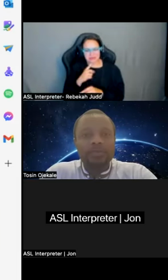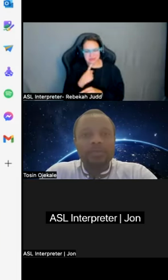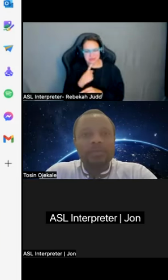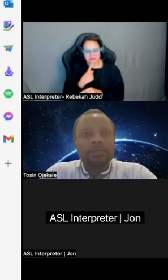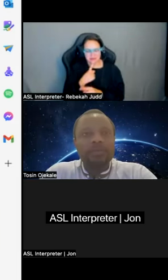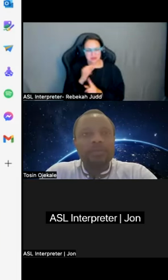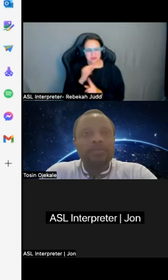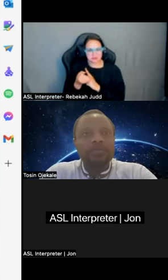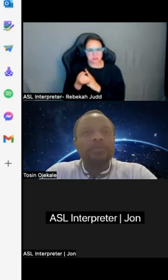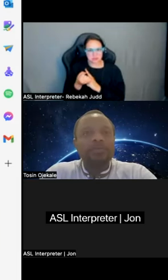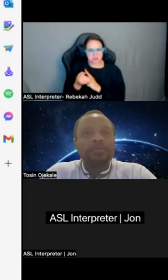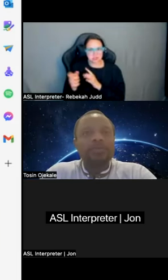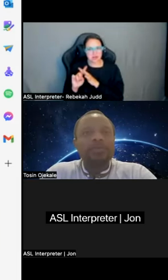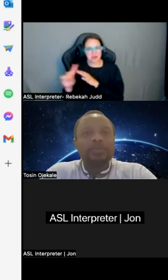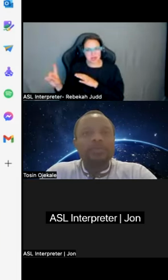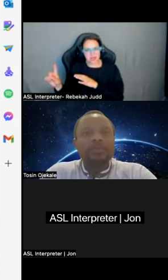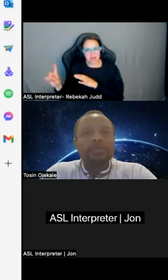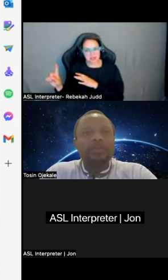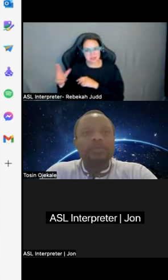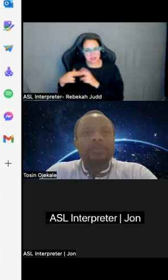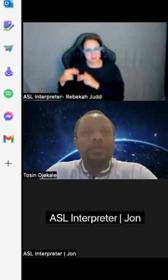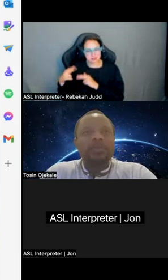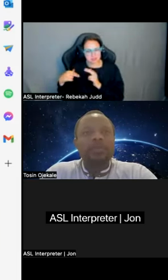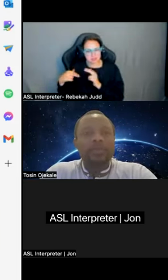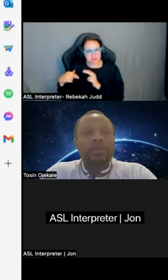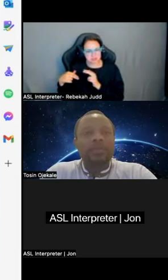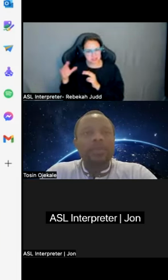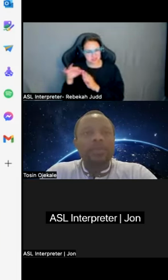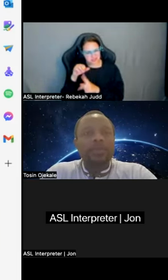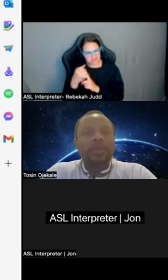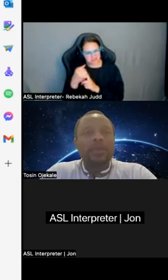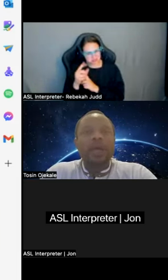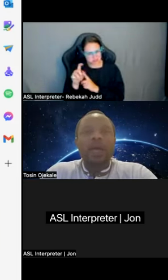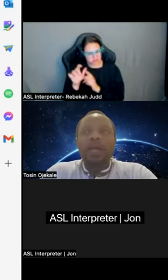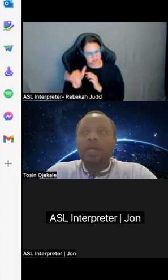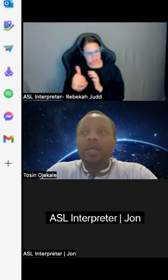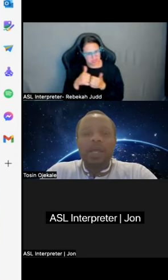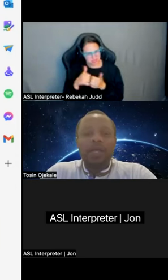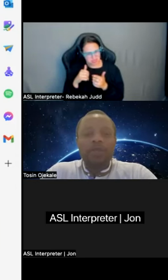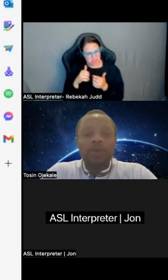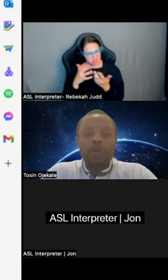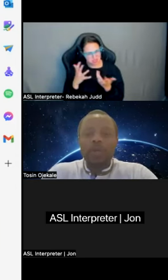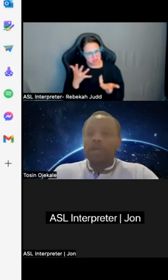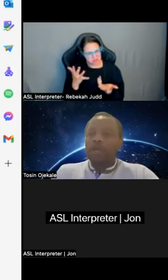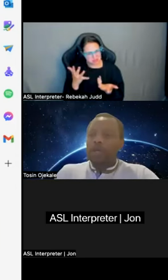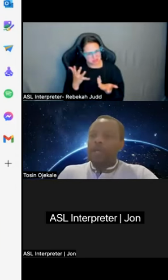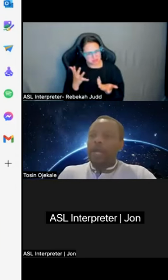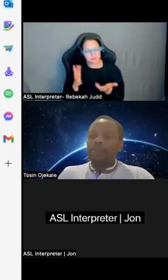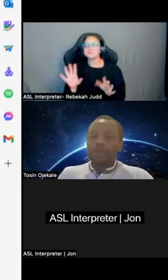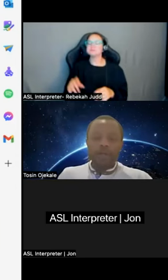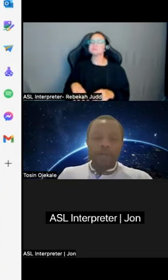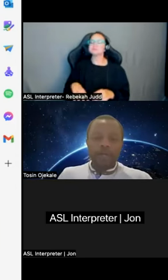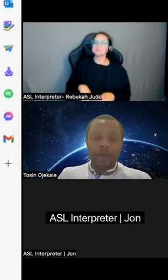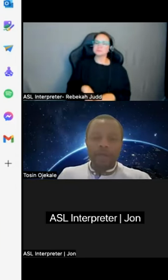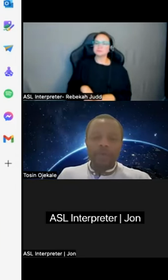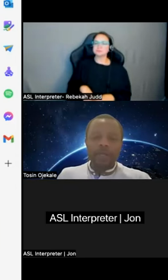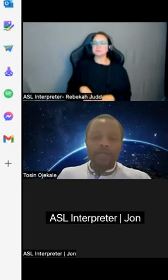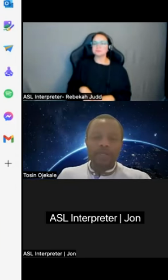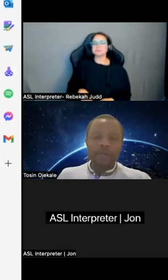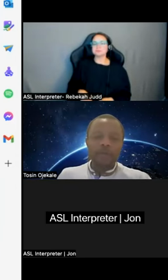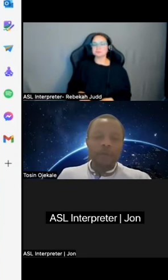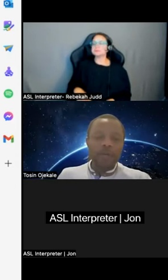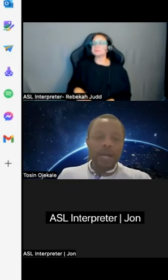the building type situation. Is that how it would maybe go? Or? Yeah, absolutely. A very